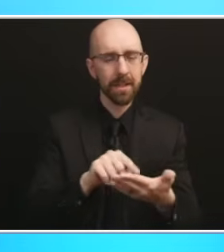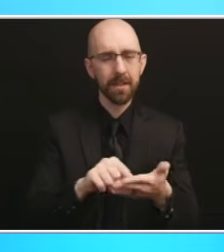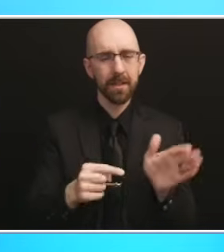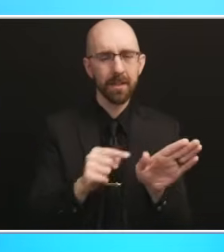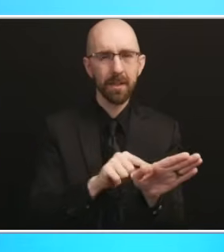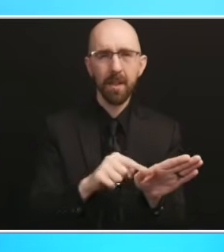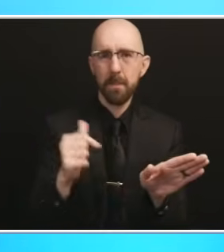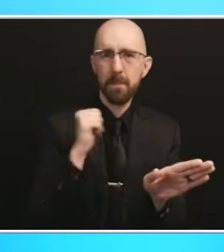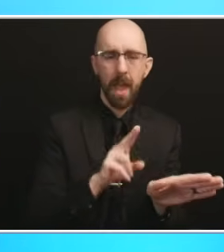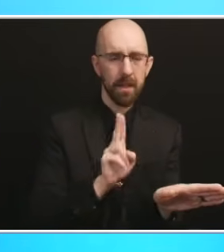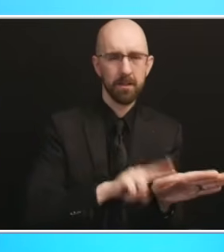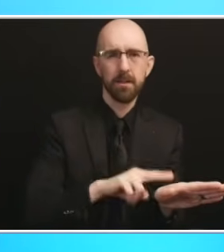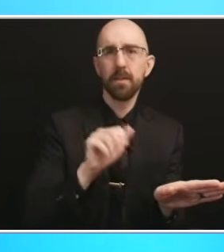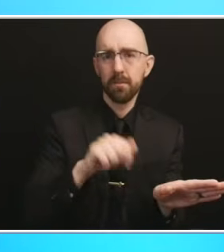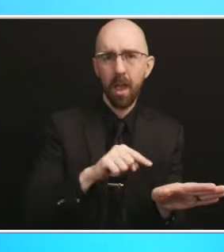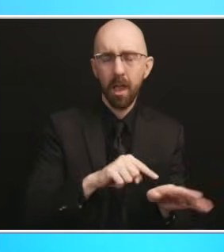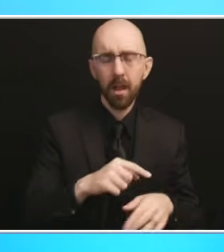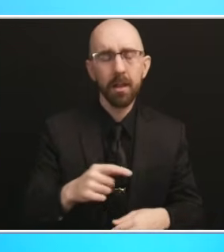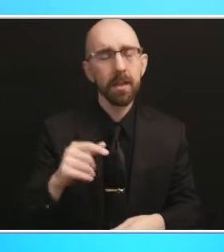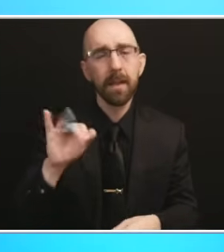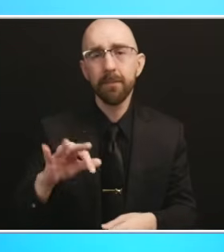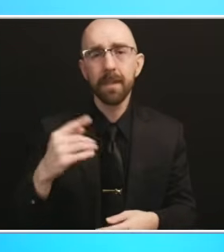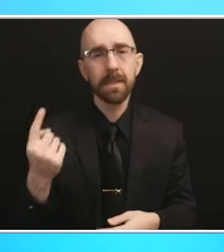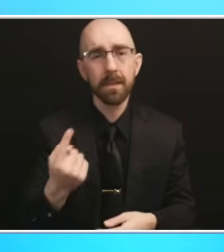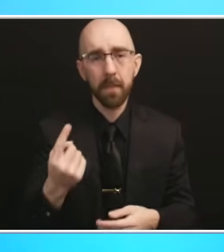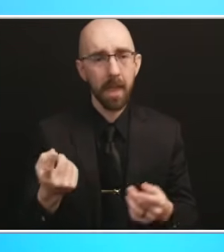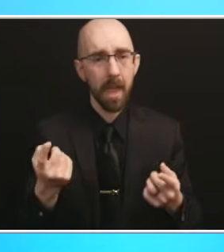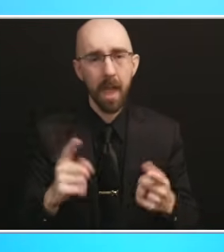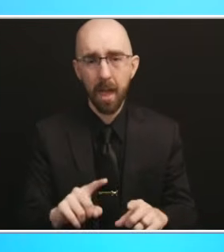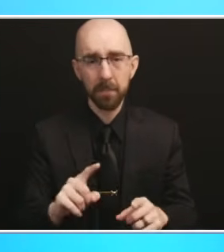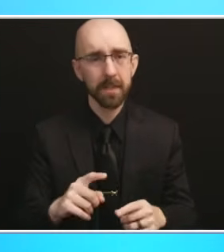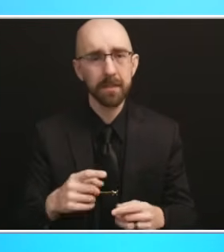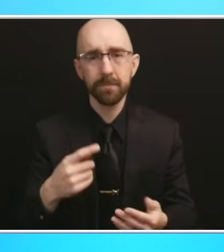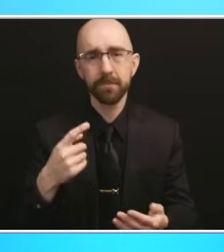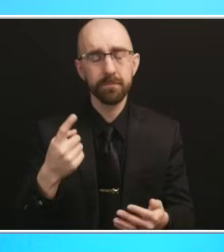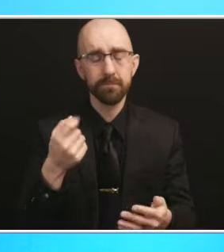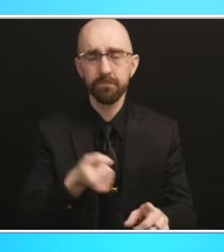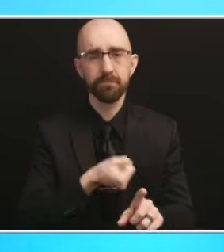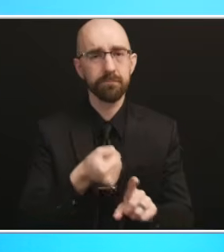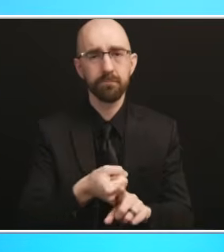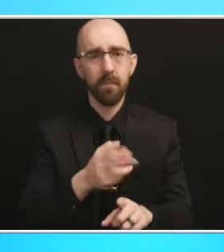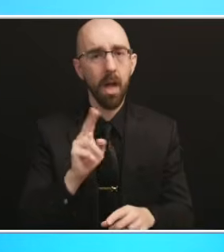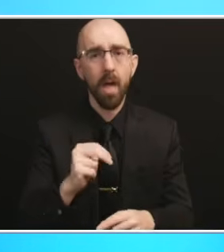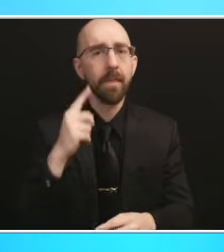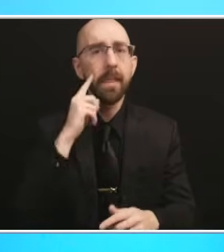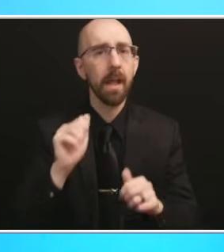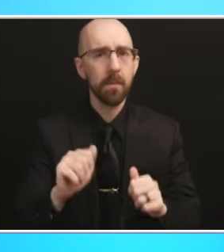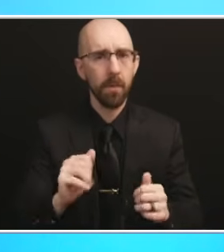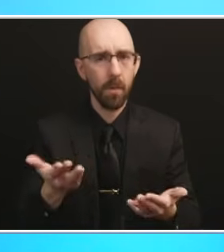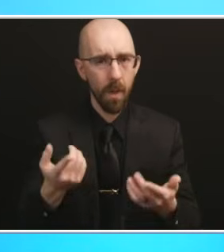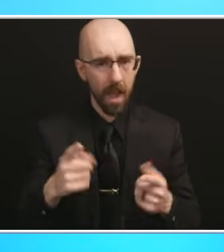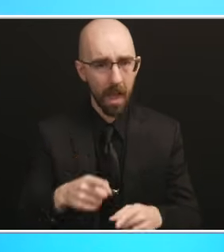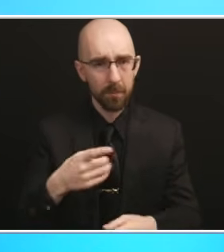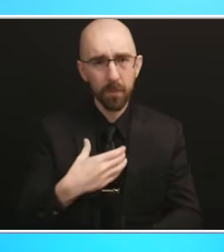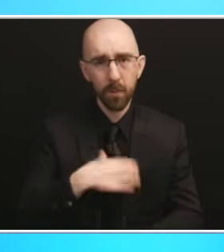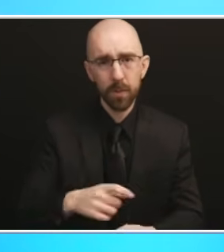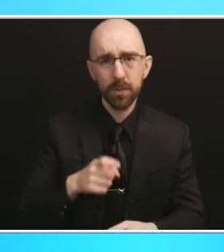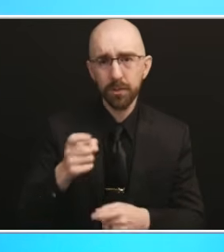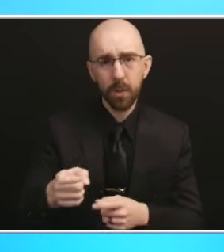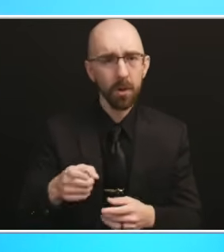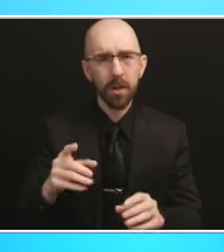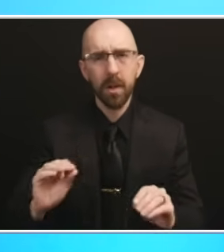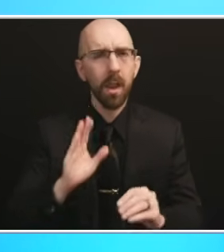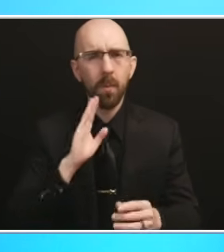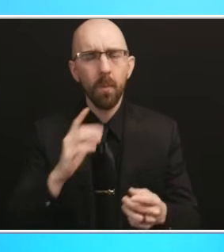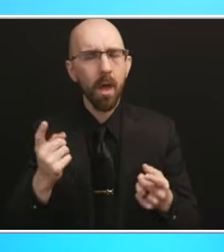with your family in the event that something just unthinkable happens, what your wishes would be to be a donor. So, you know, none of this happens without someone